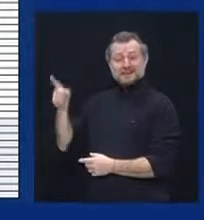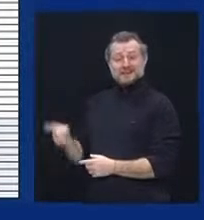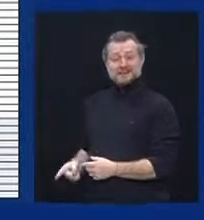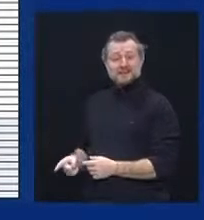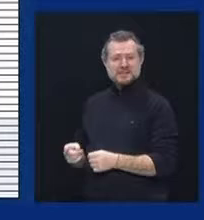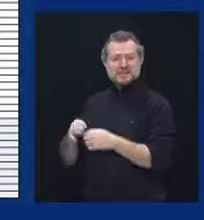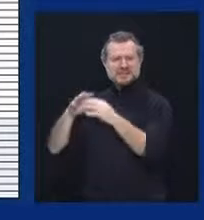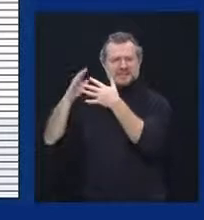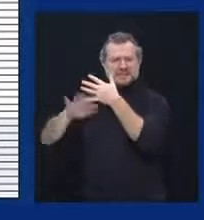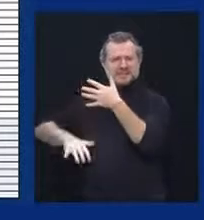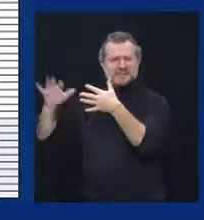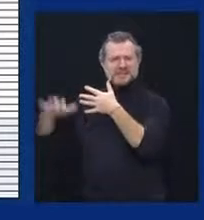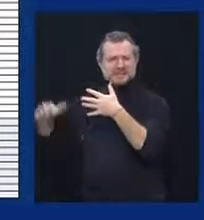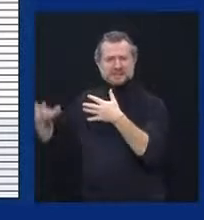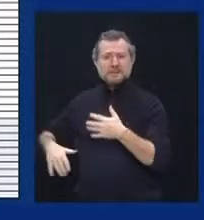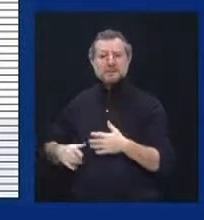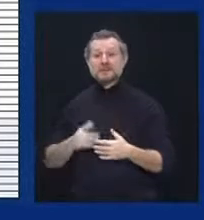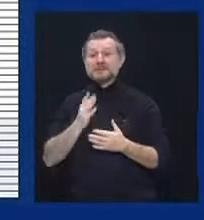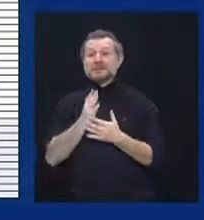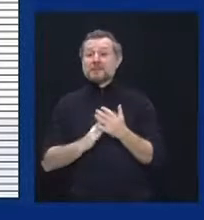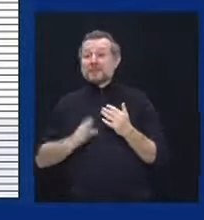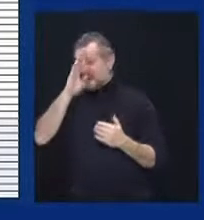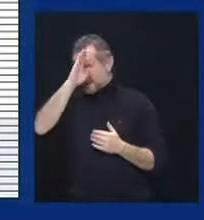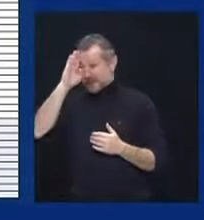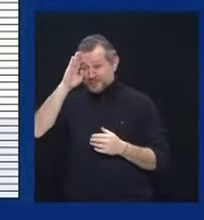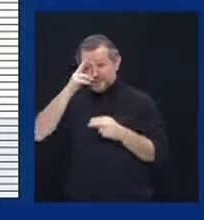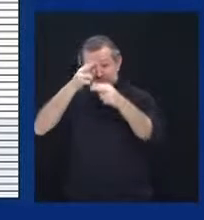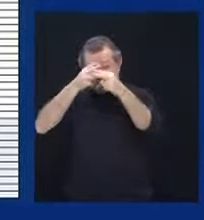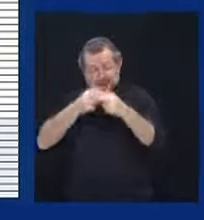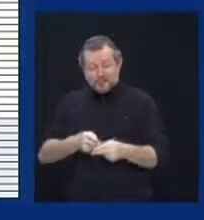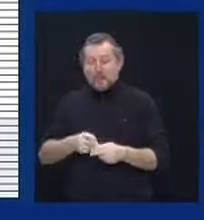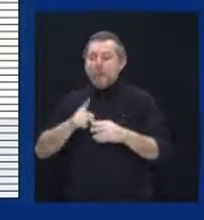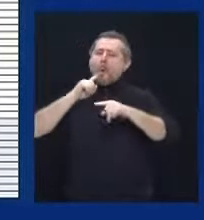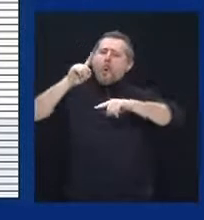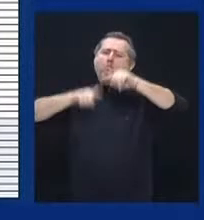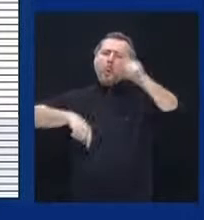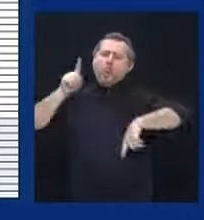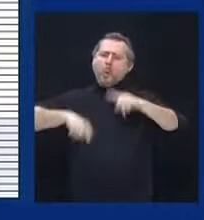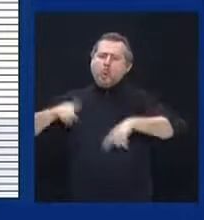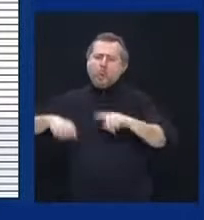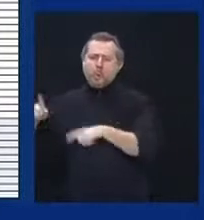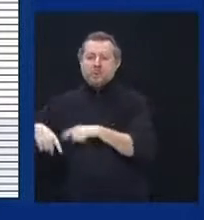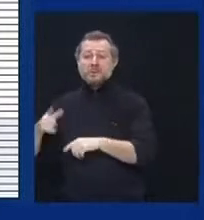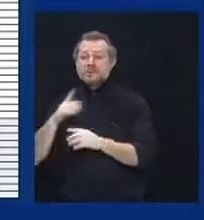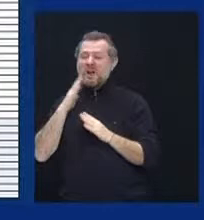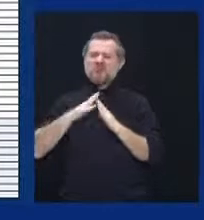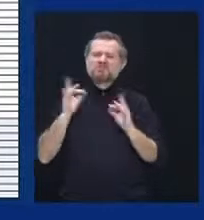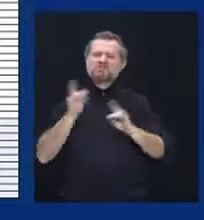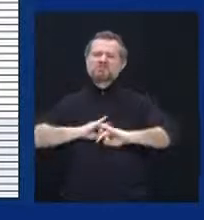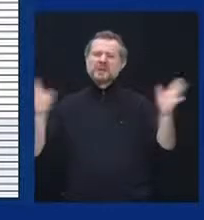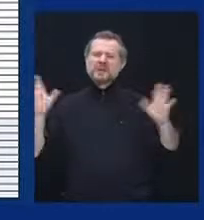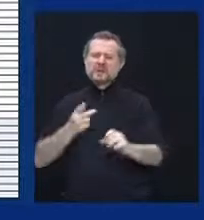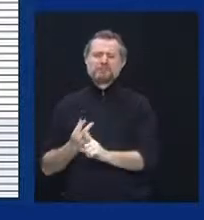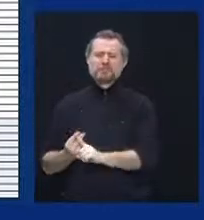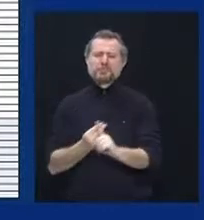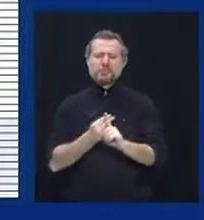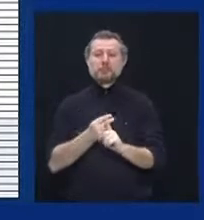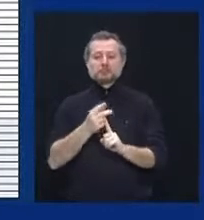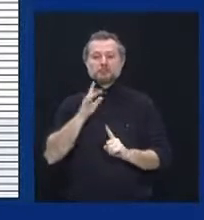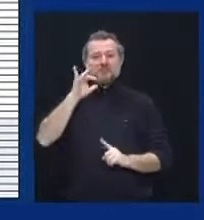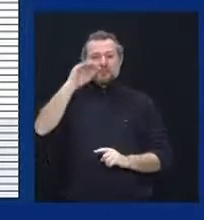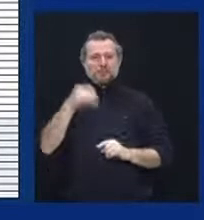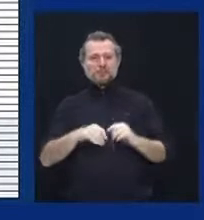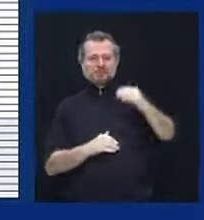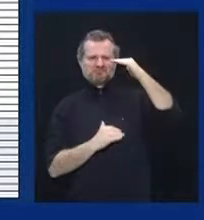And there's a variation by hospitals across the state. These are the top 25% of performing